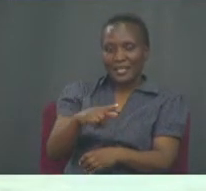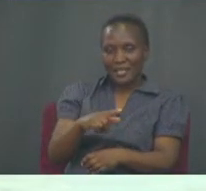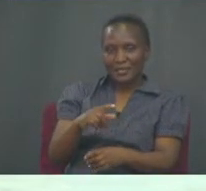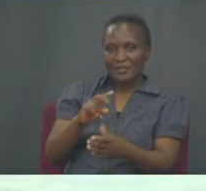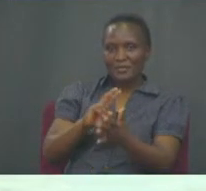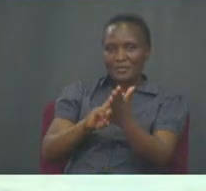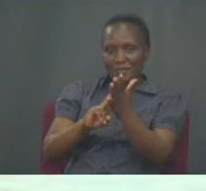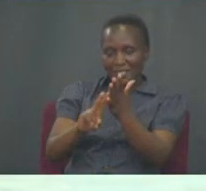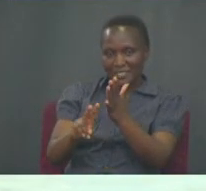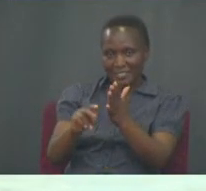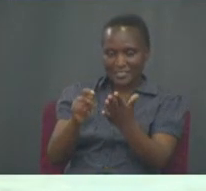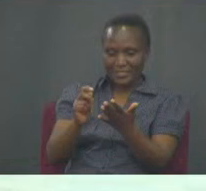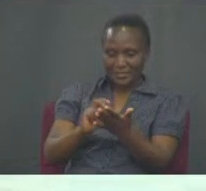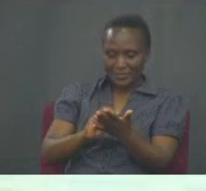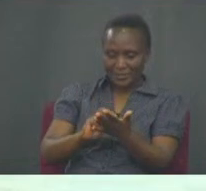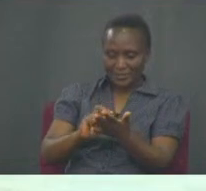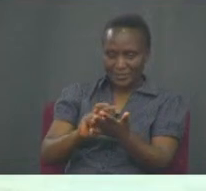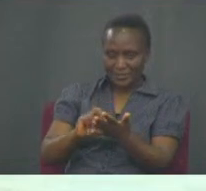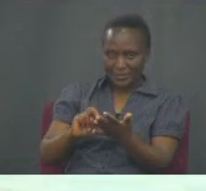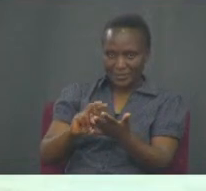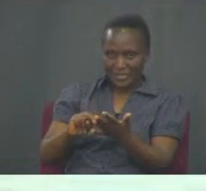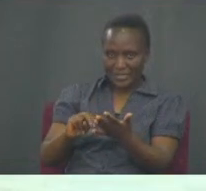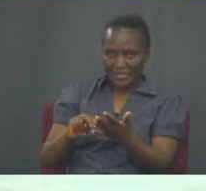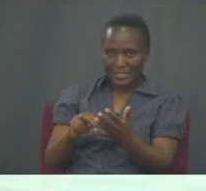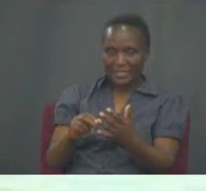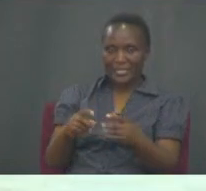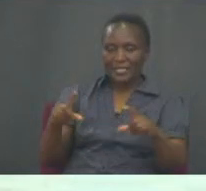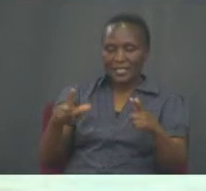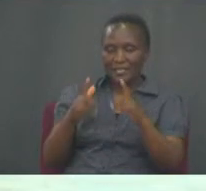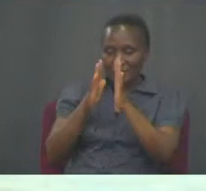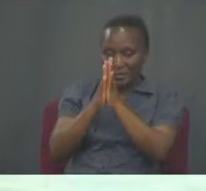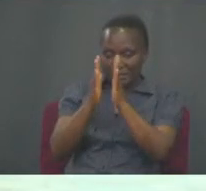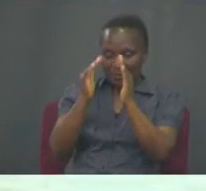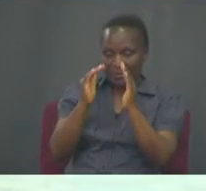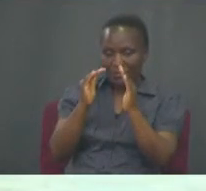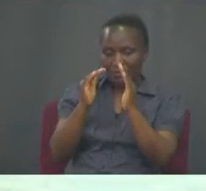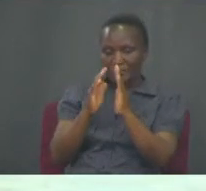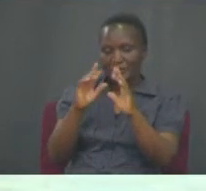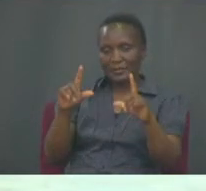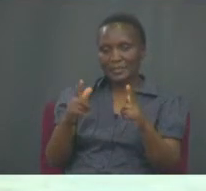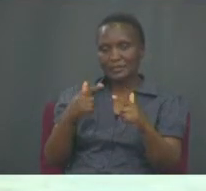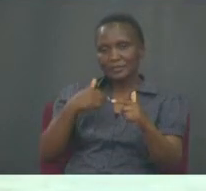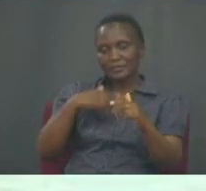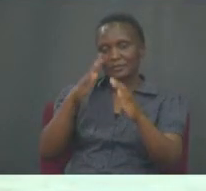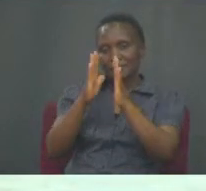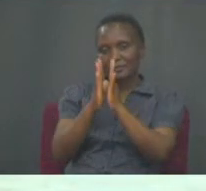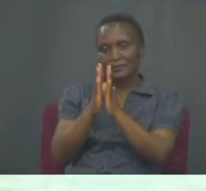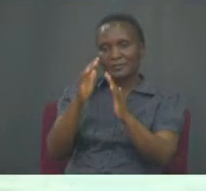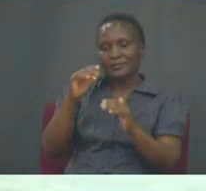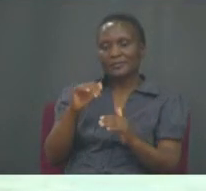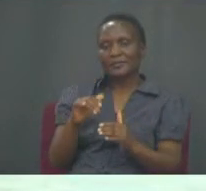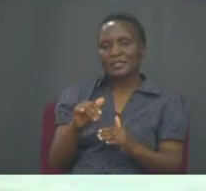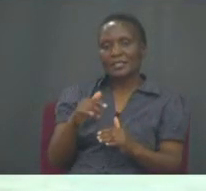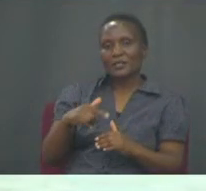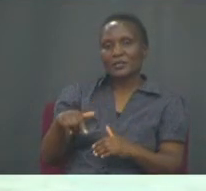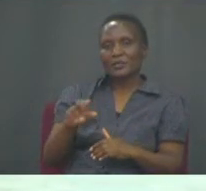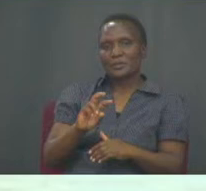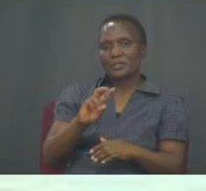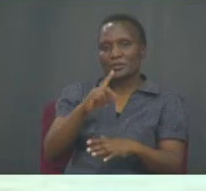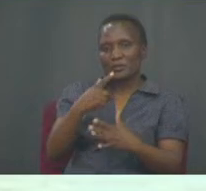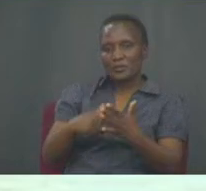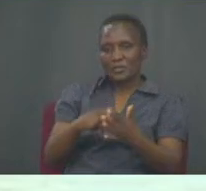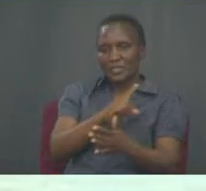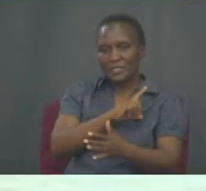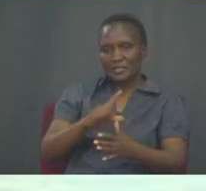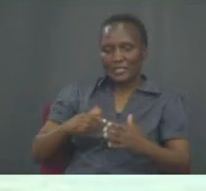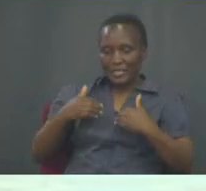read. So allow me to pray so that we see what the Lord has to say to